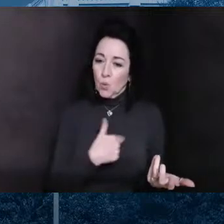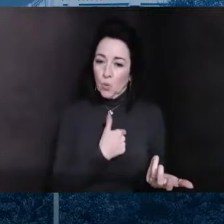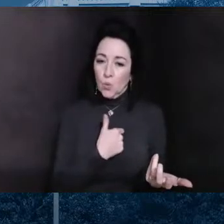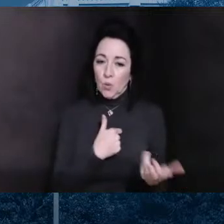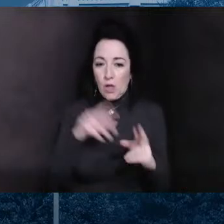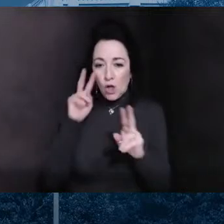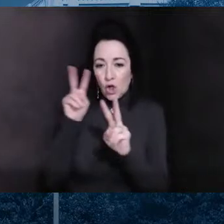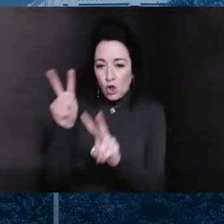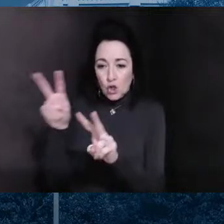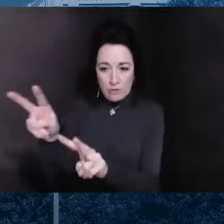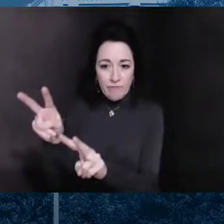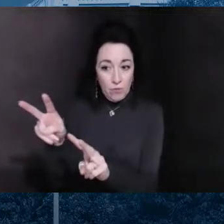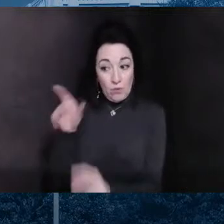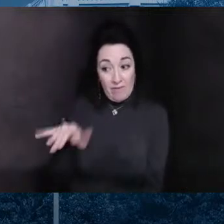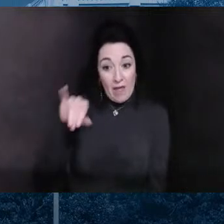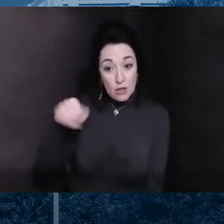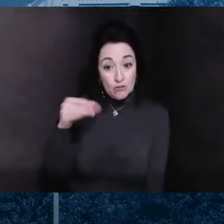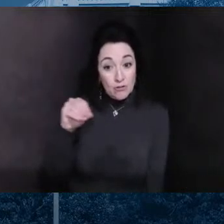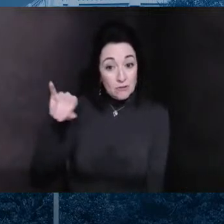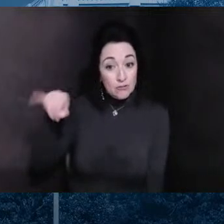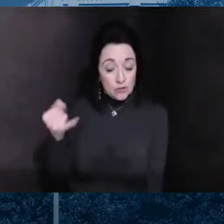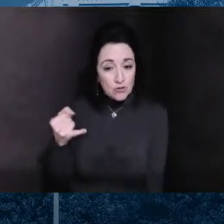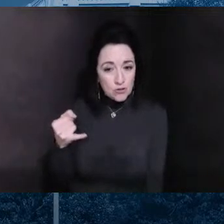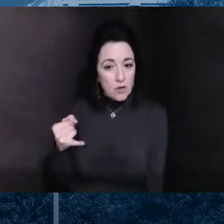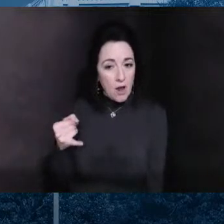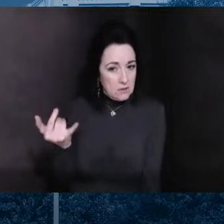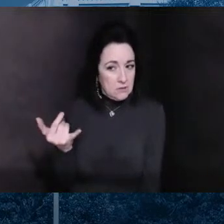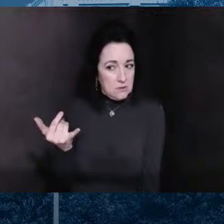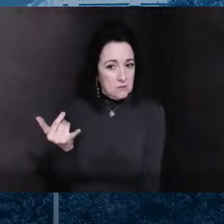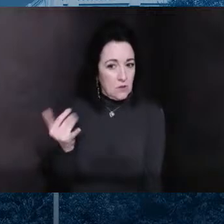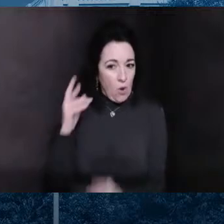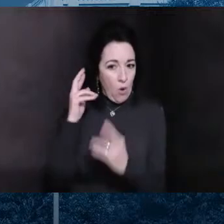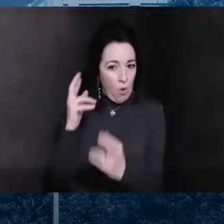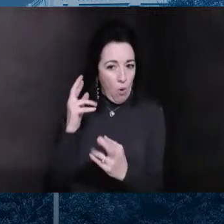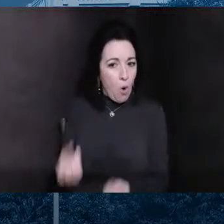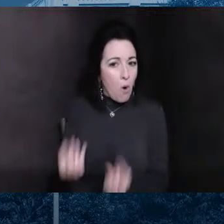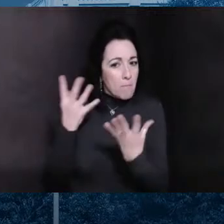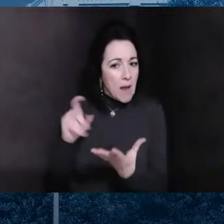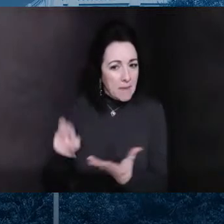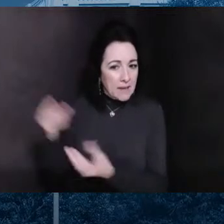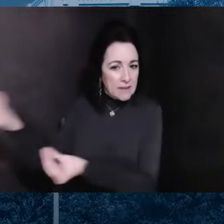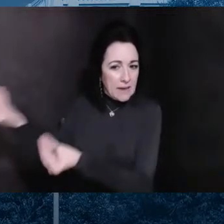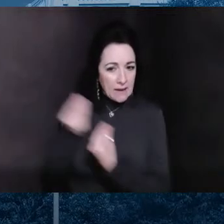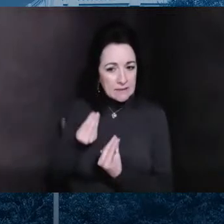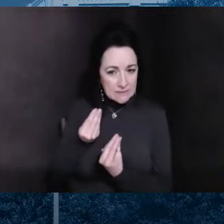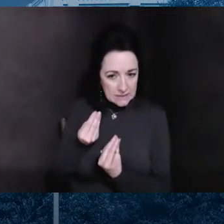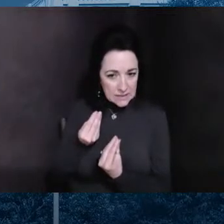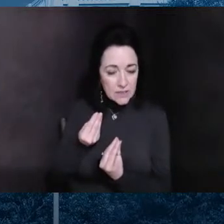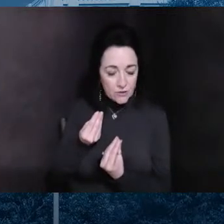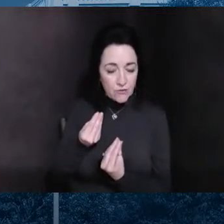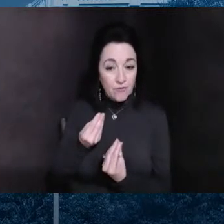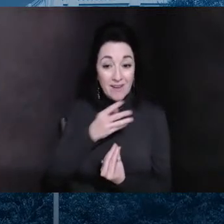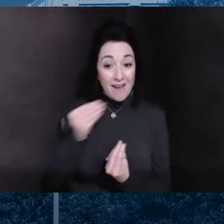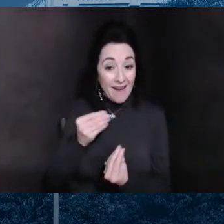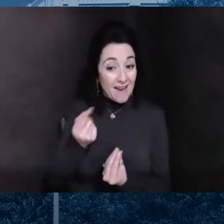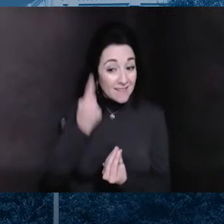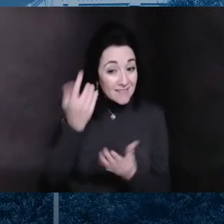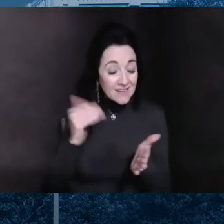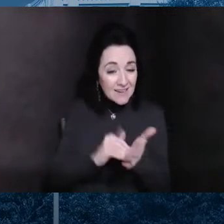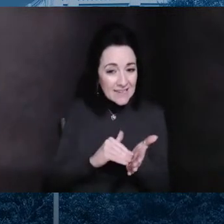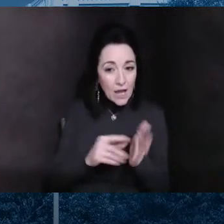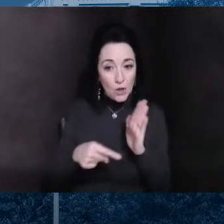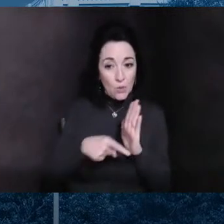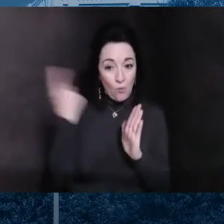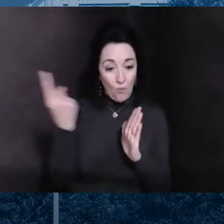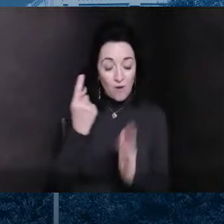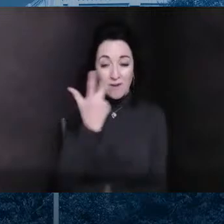it'll give us another source of supply, depending on how many they can ramp up and how quickly, for those subsequent groups that we're looking